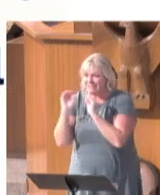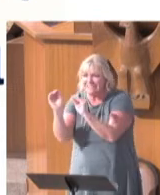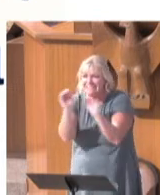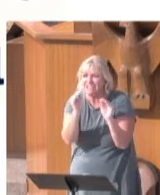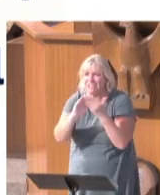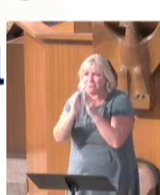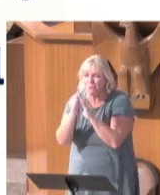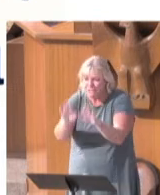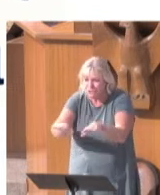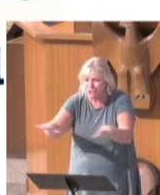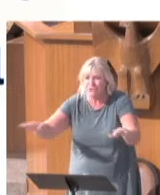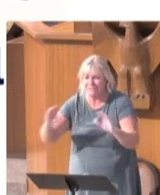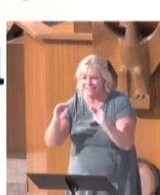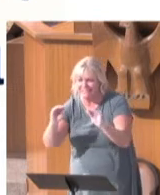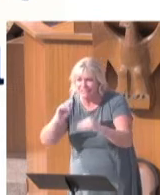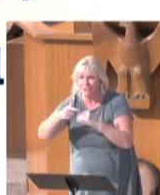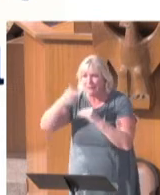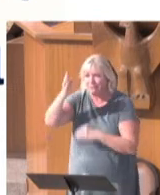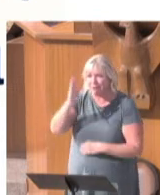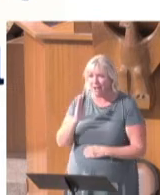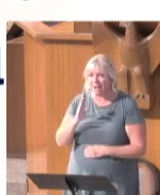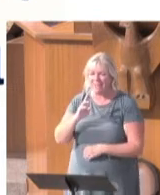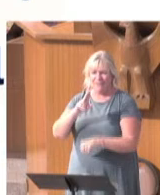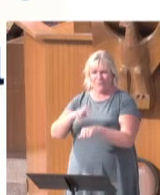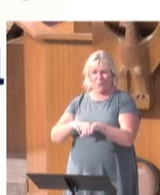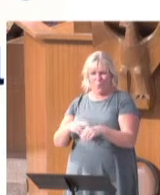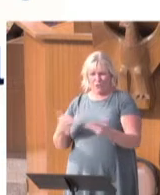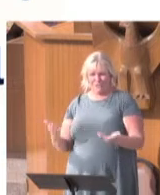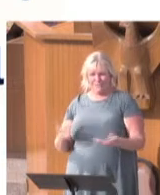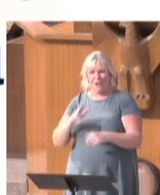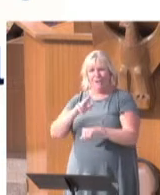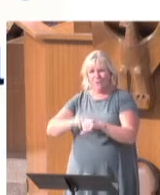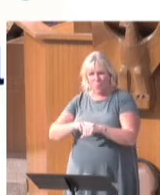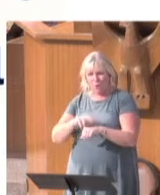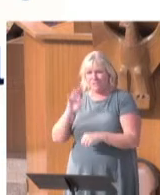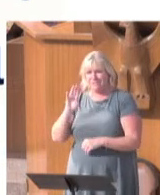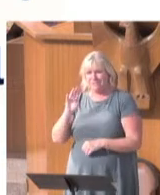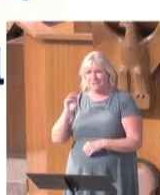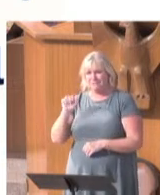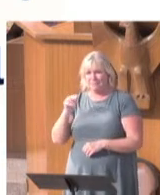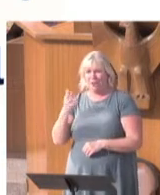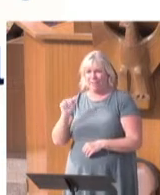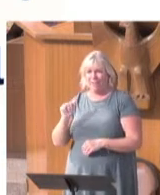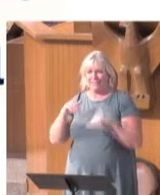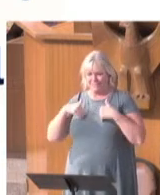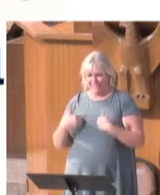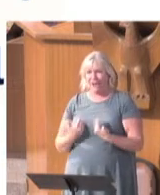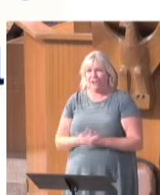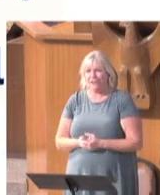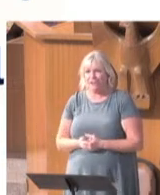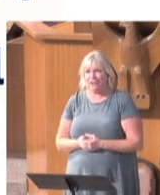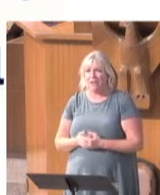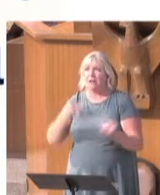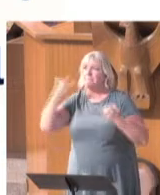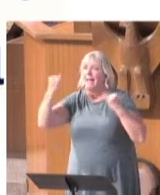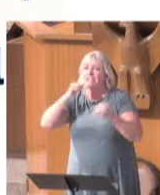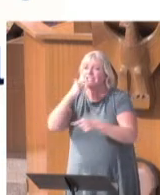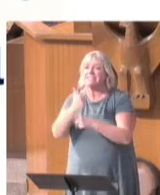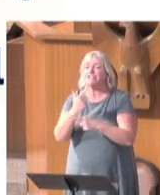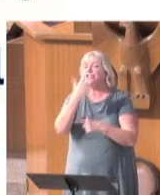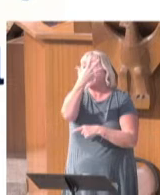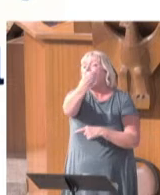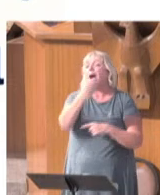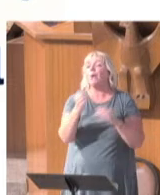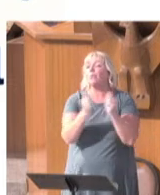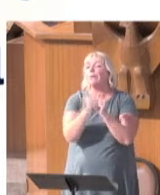community's children about God? Of course, she was tired. And she's imagining her sister Mary out